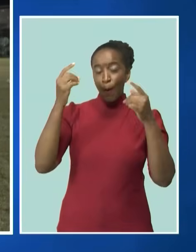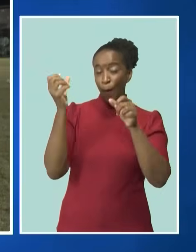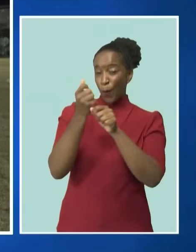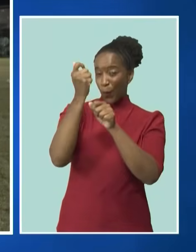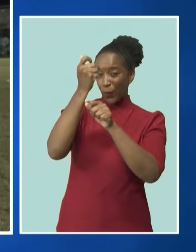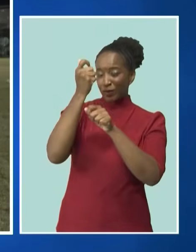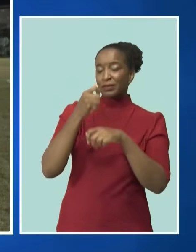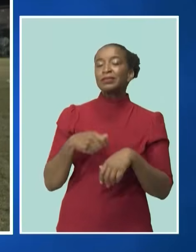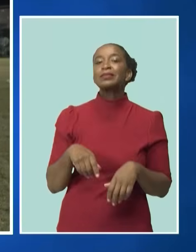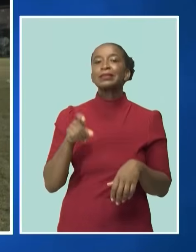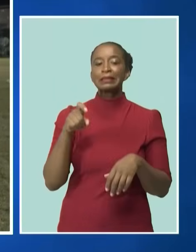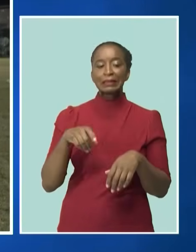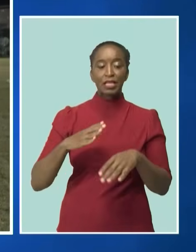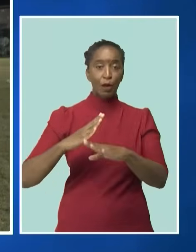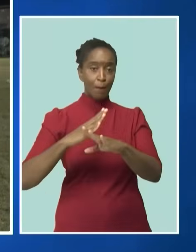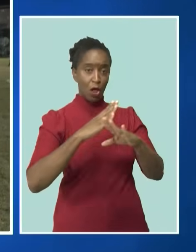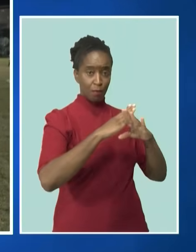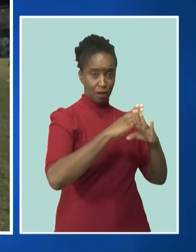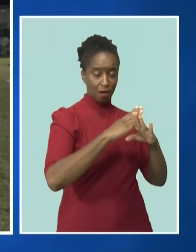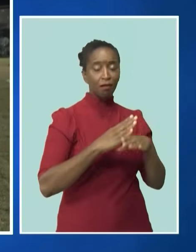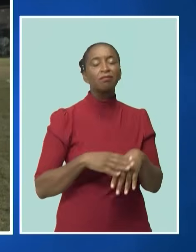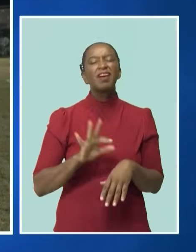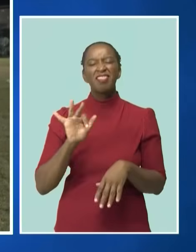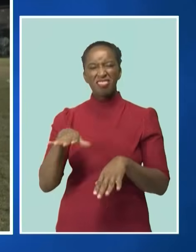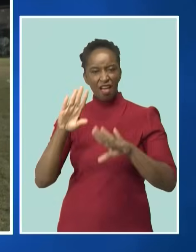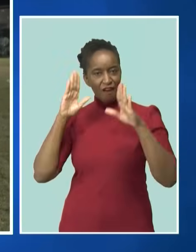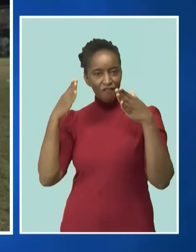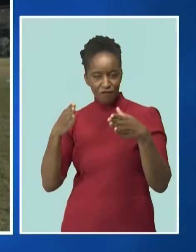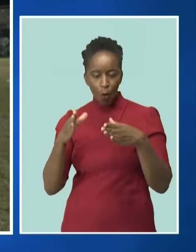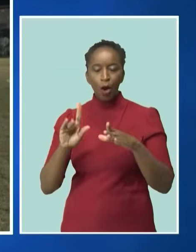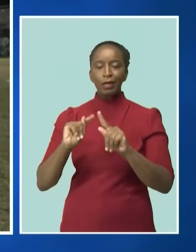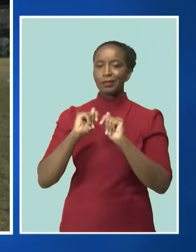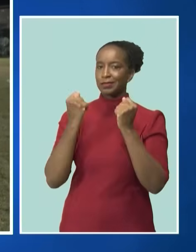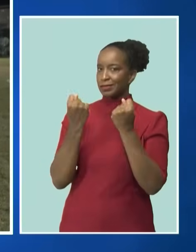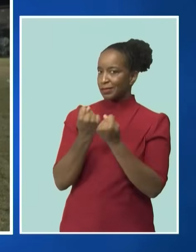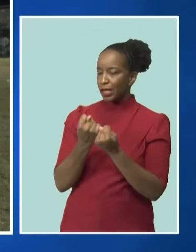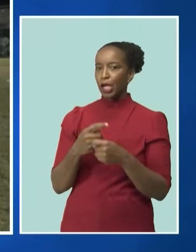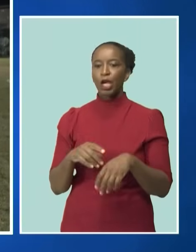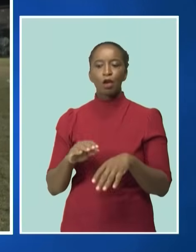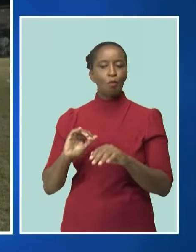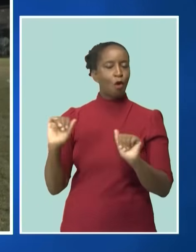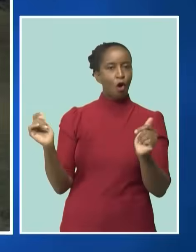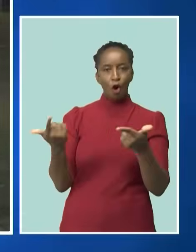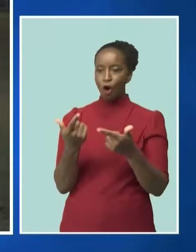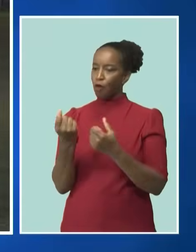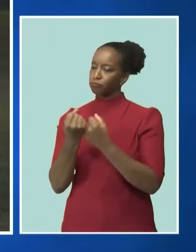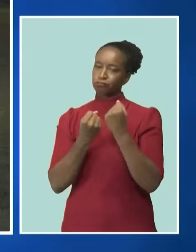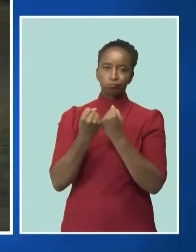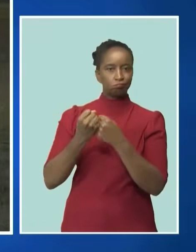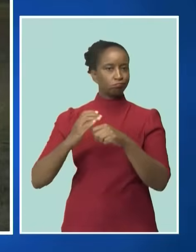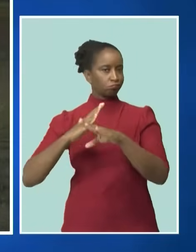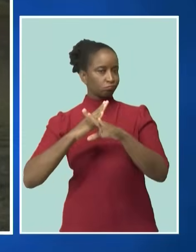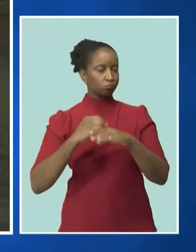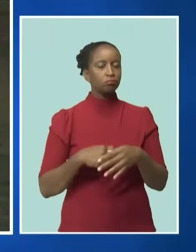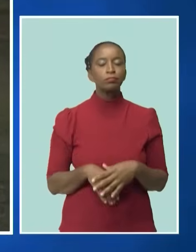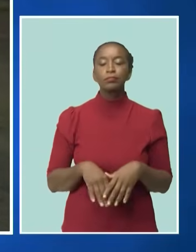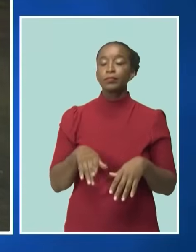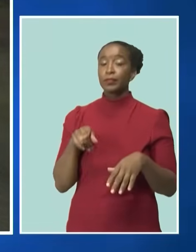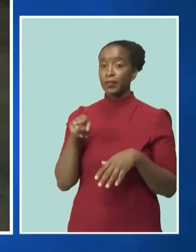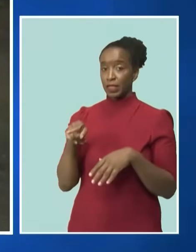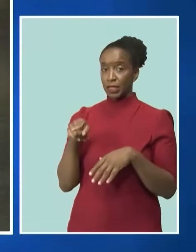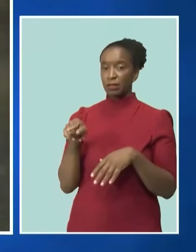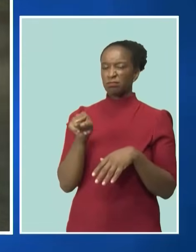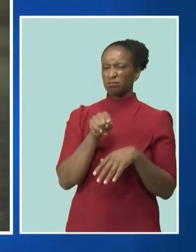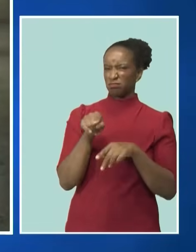So the emphasis will be on defending as a team. No shortcuts, everyone is working. Defender Ramon Manning and midfielder